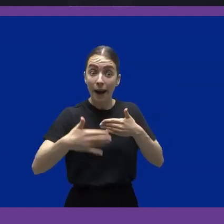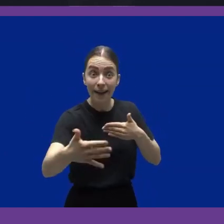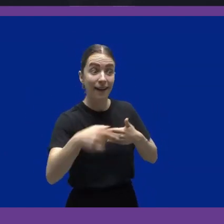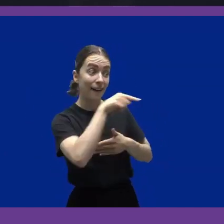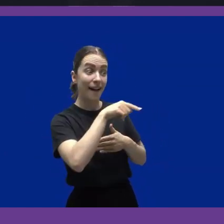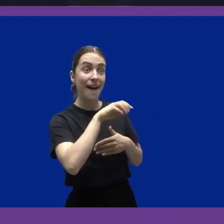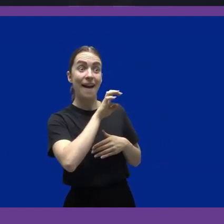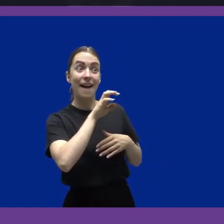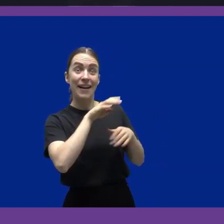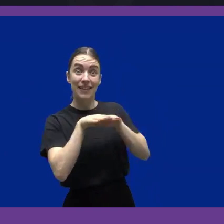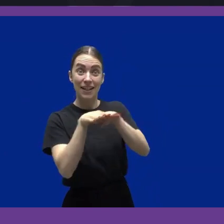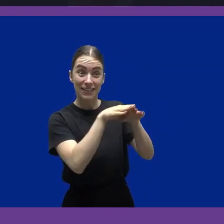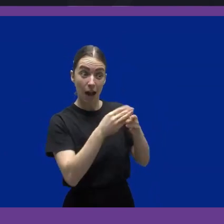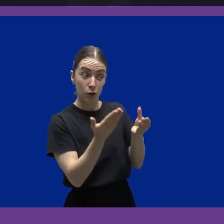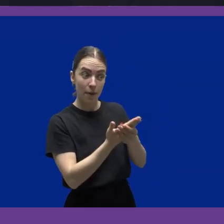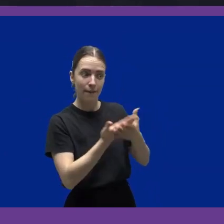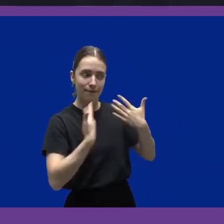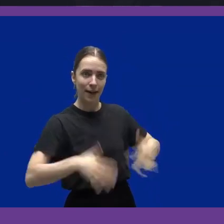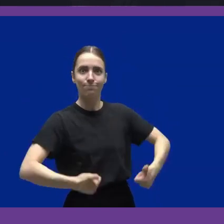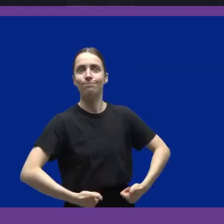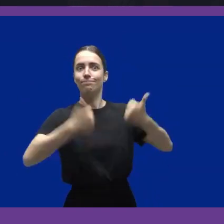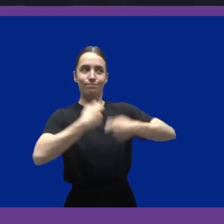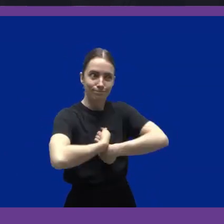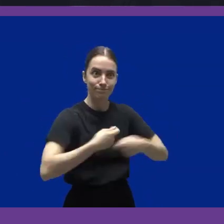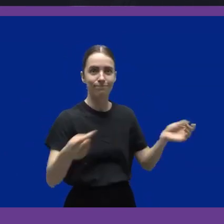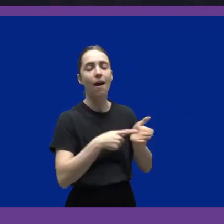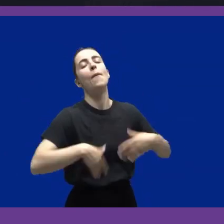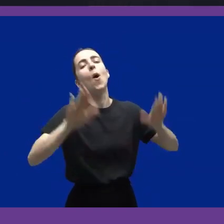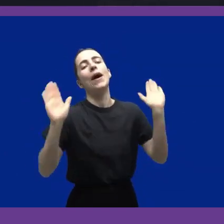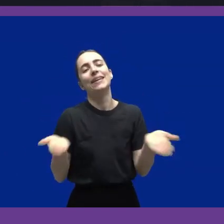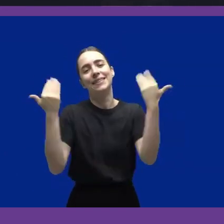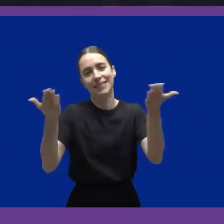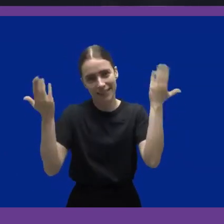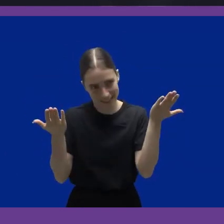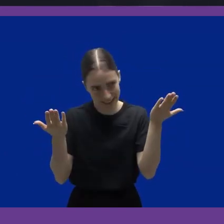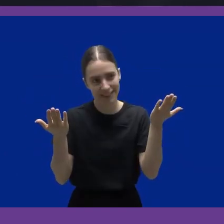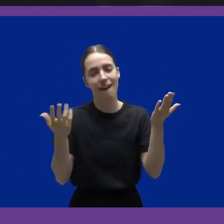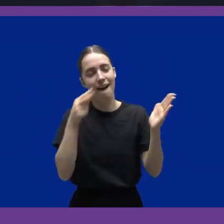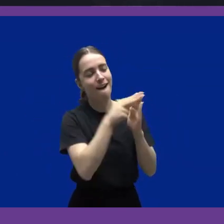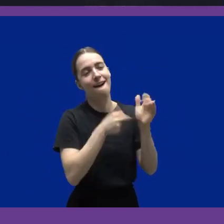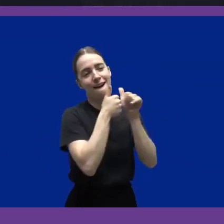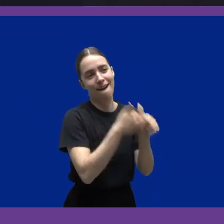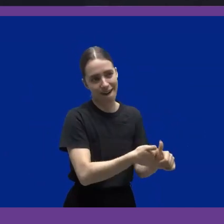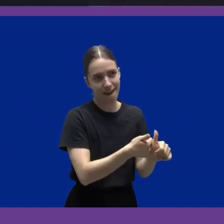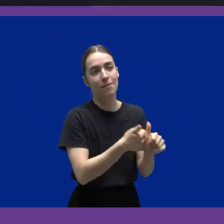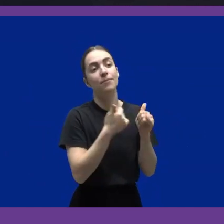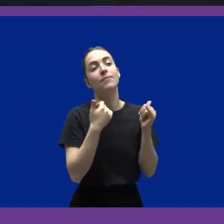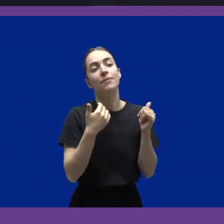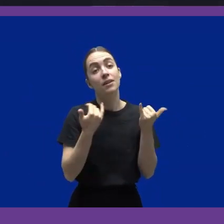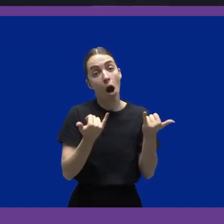and referenced in the official journal of the European Union, what you need to do is focus on the requirements that are given there